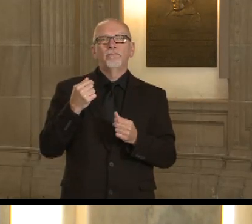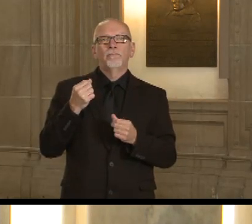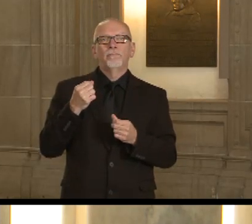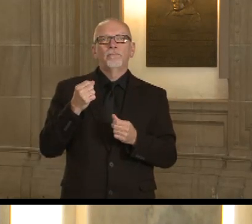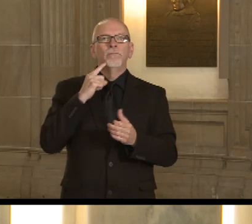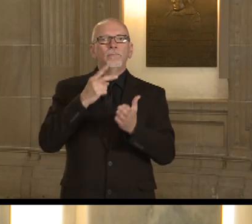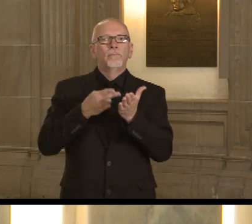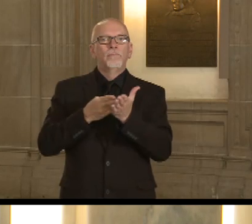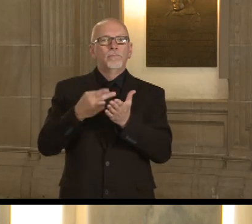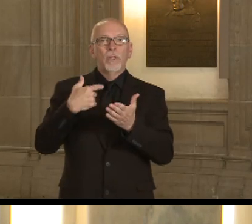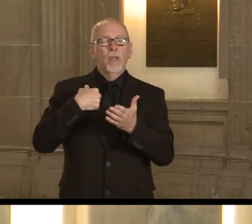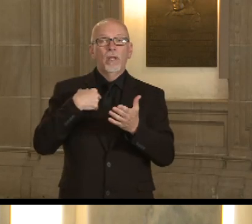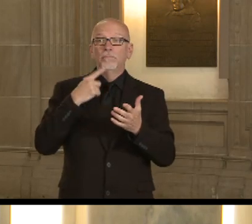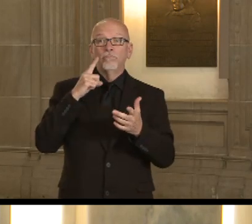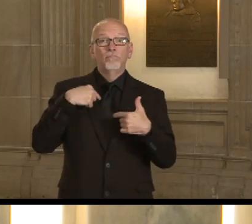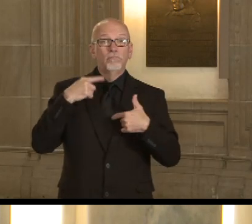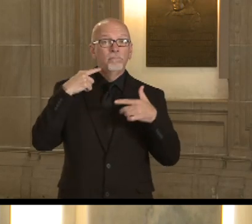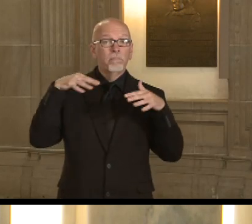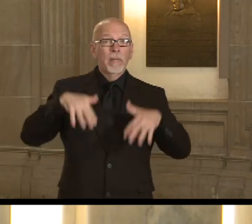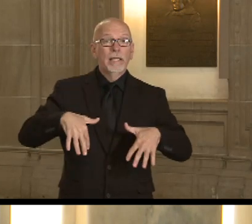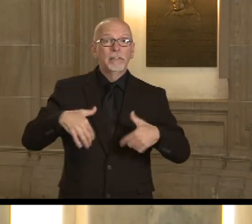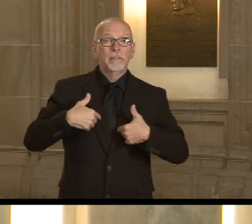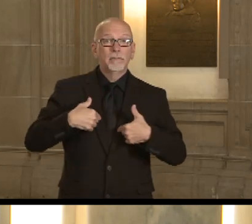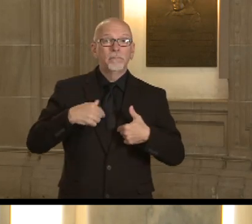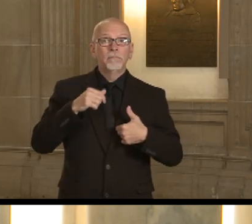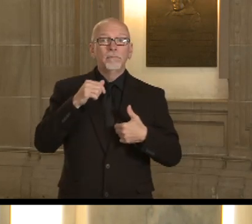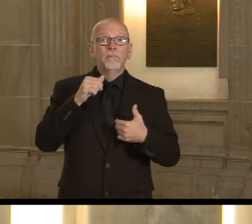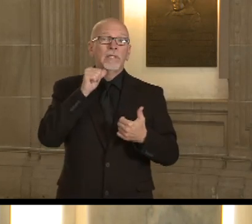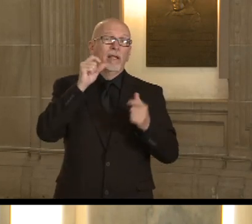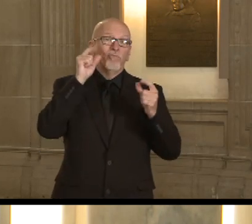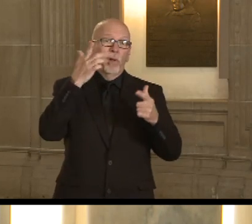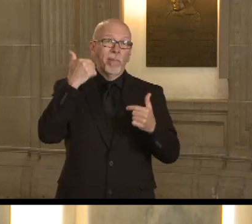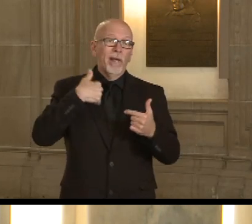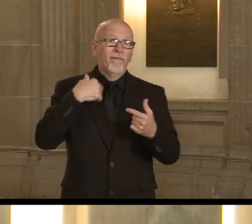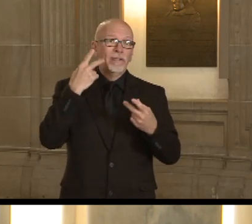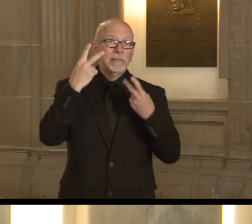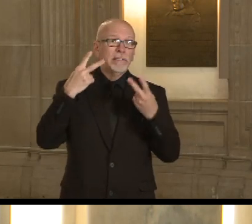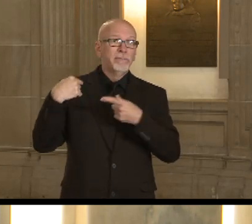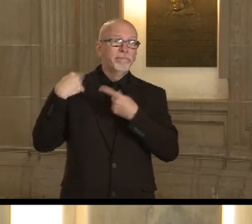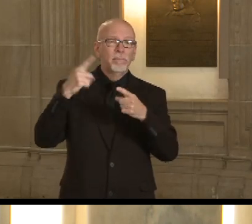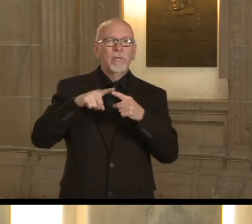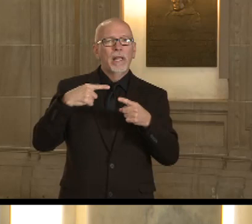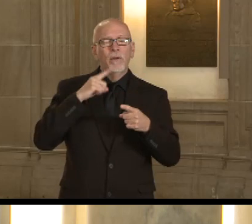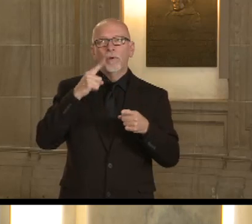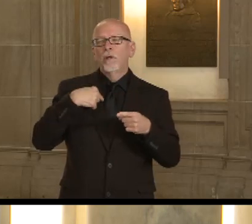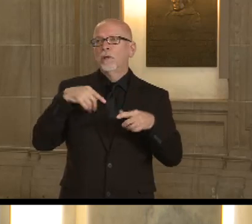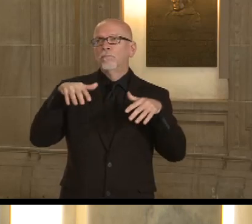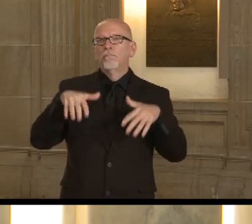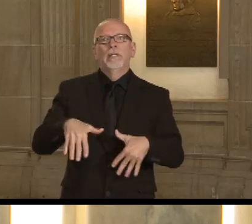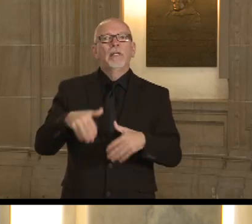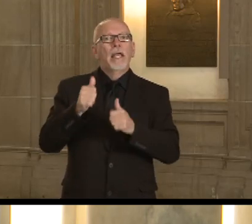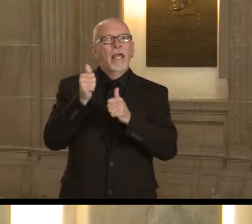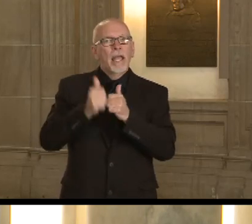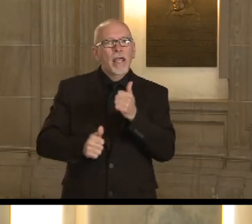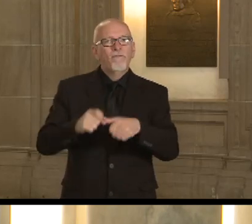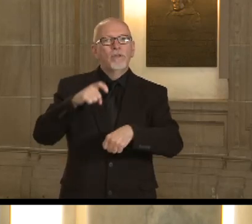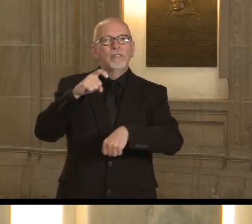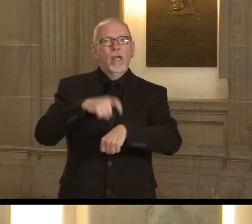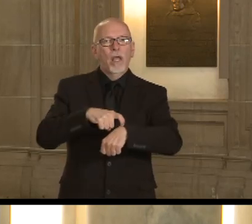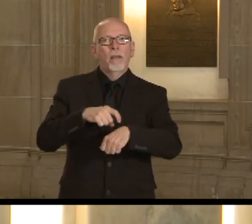quite frankly, amazed, not surprised because I've been around it for a while now, but I am amazed every single